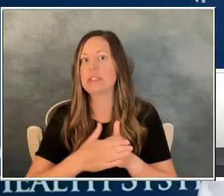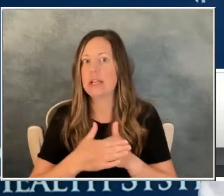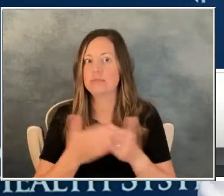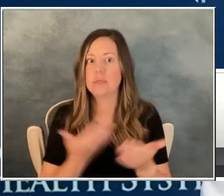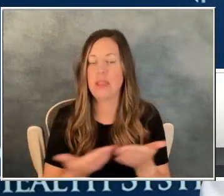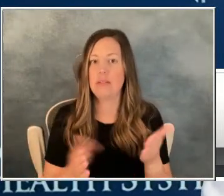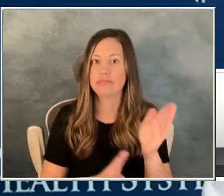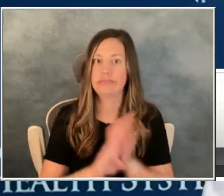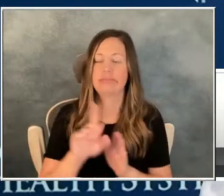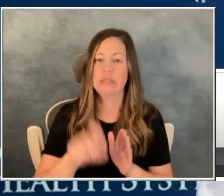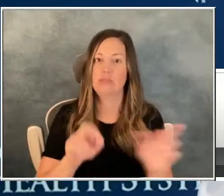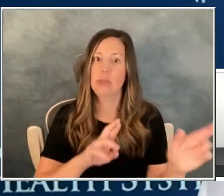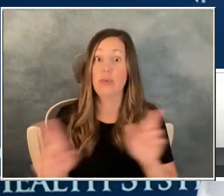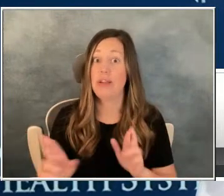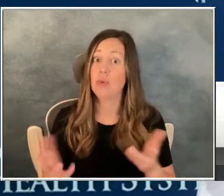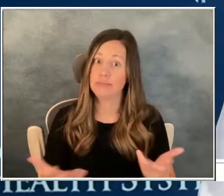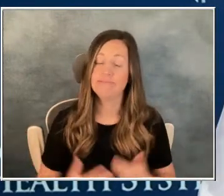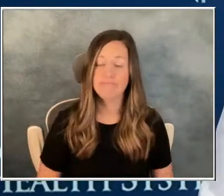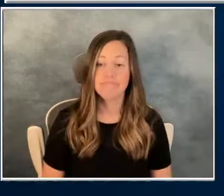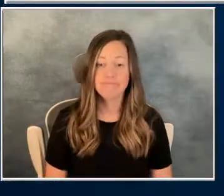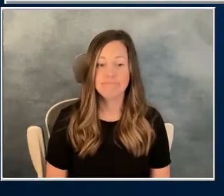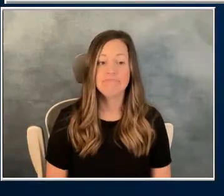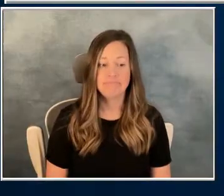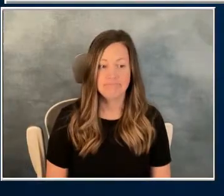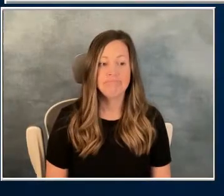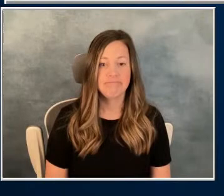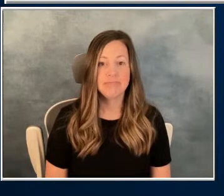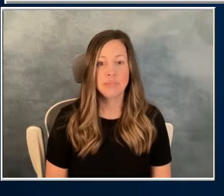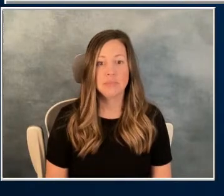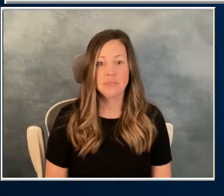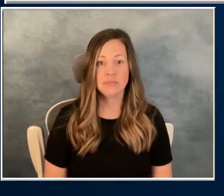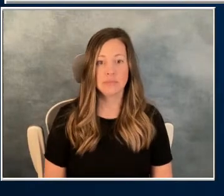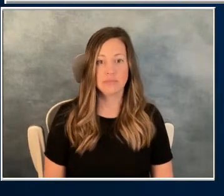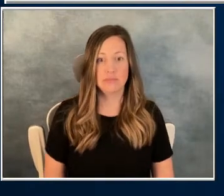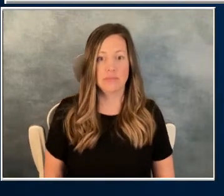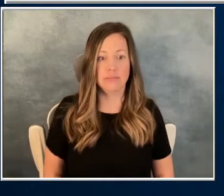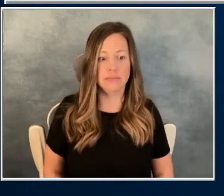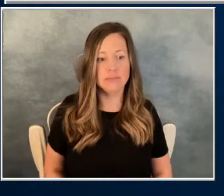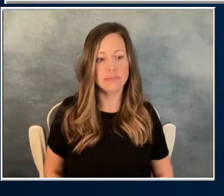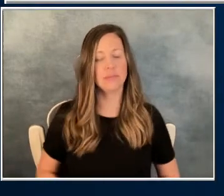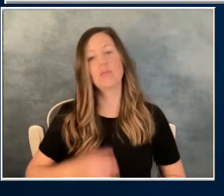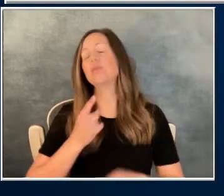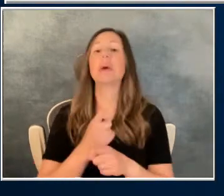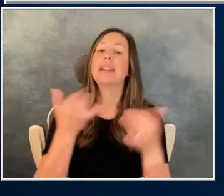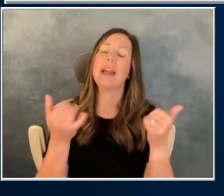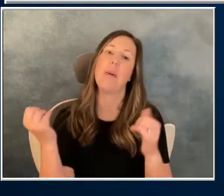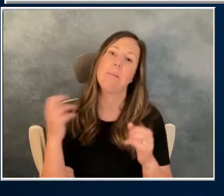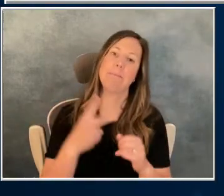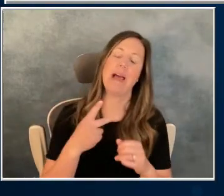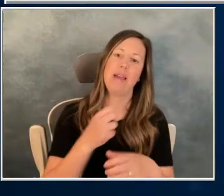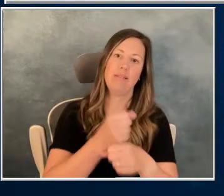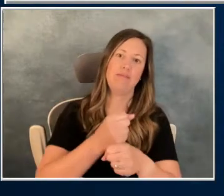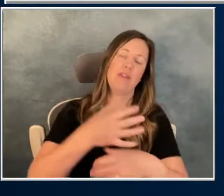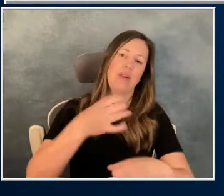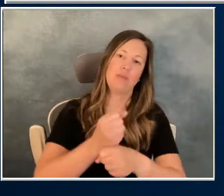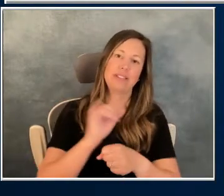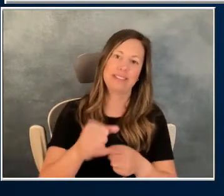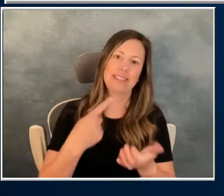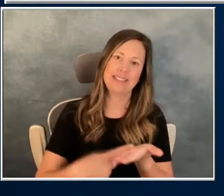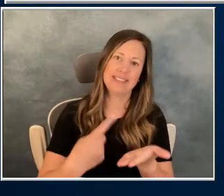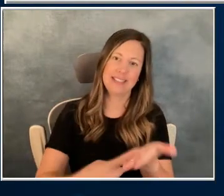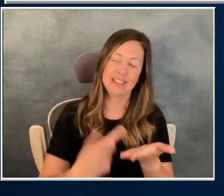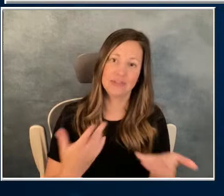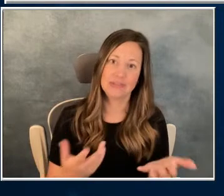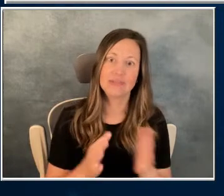be ready for to walk through the doors. And speaking of, want to go back to our fireworks discussion because that's going to be the most common thing walking through the